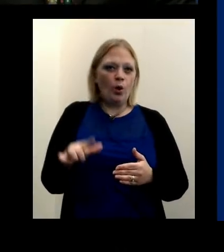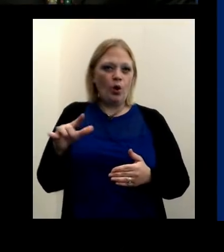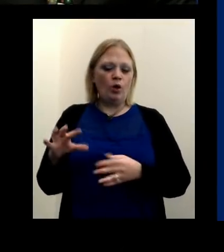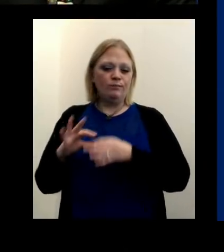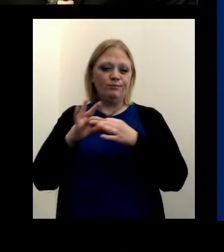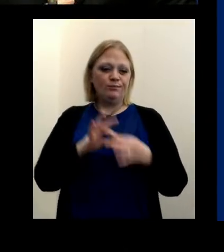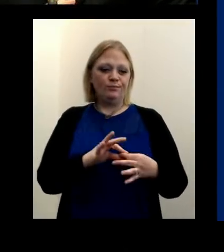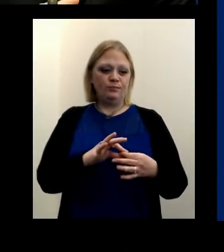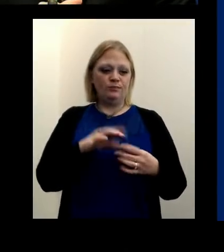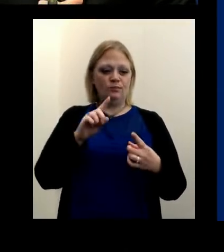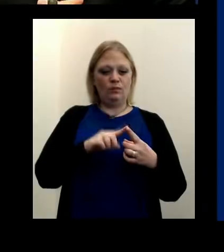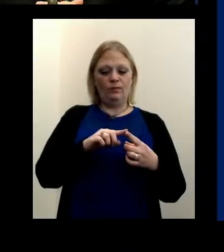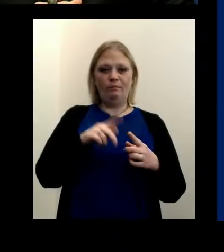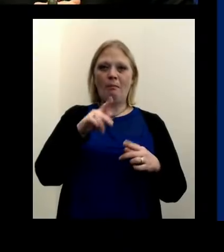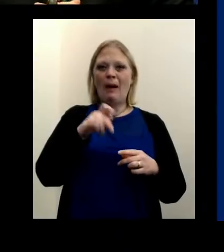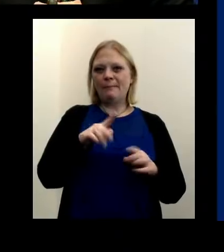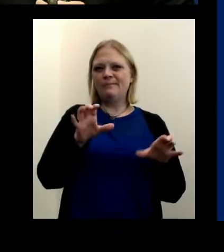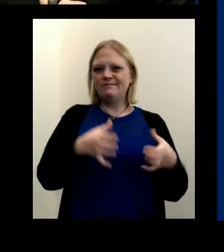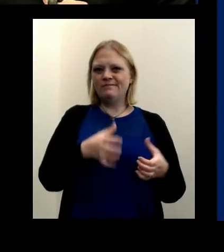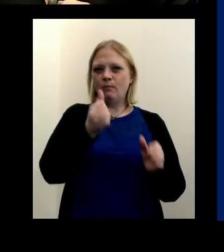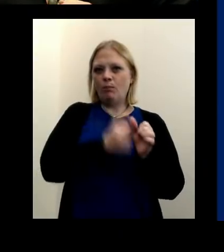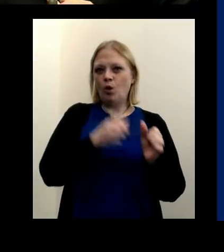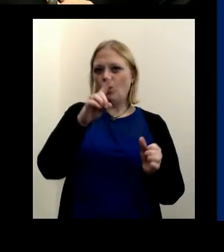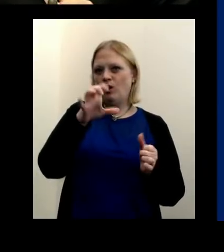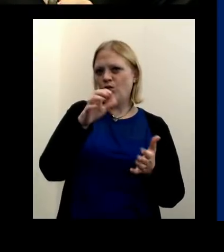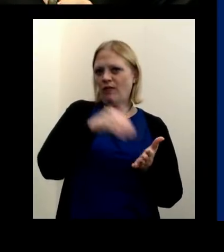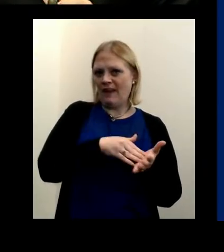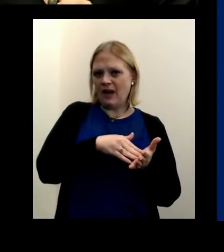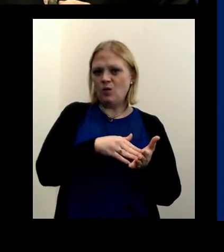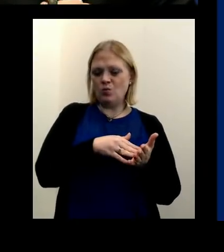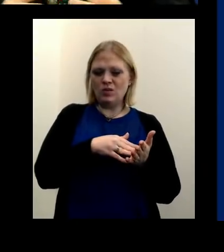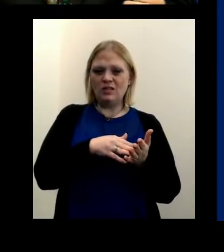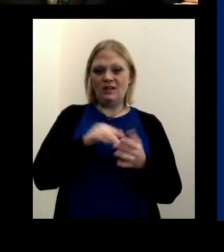to population per 100,000.